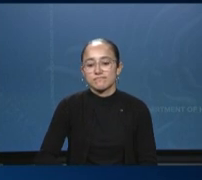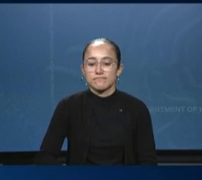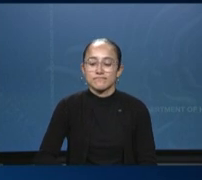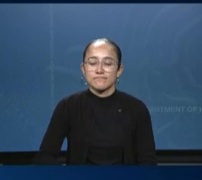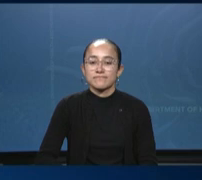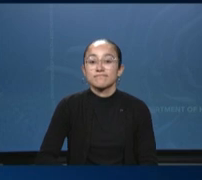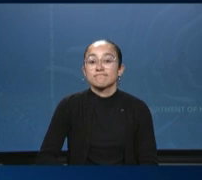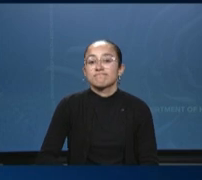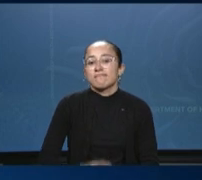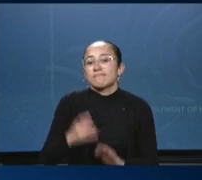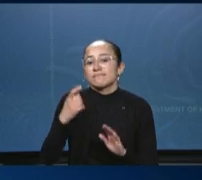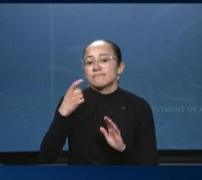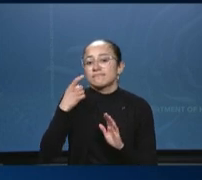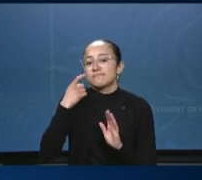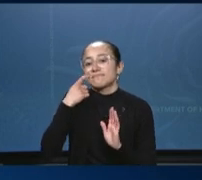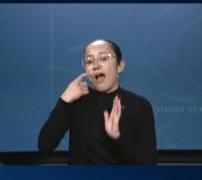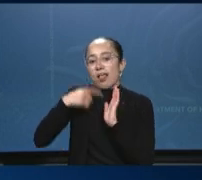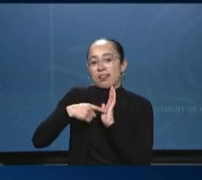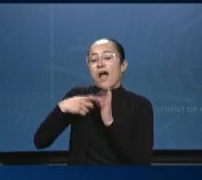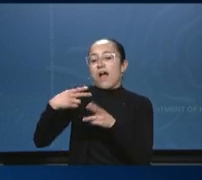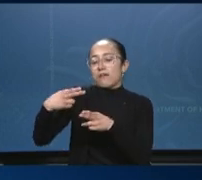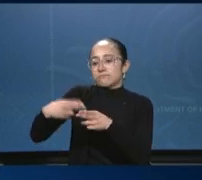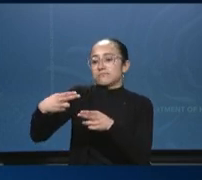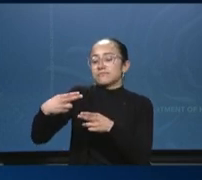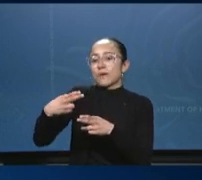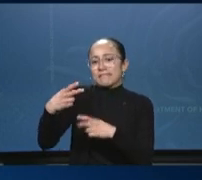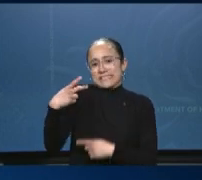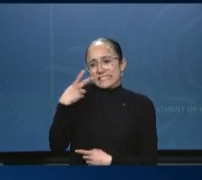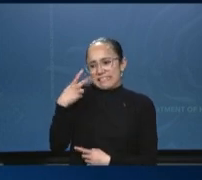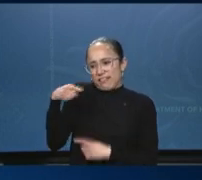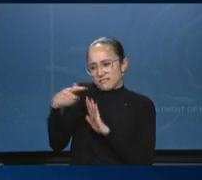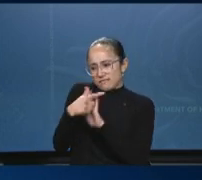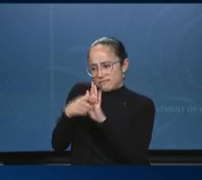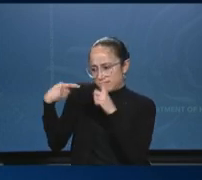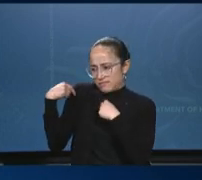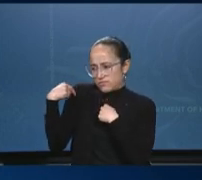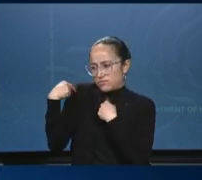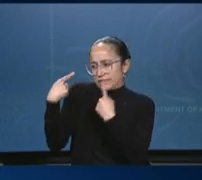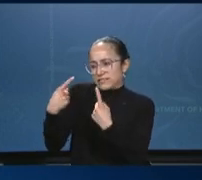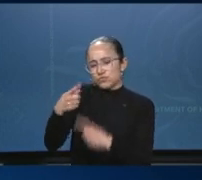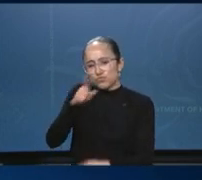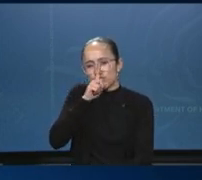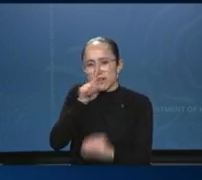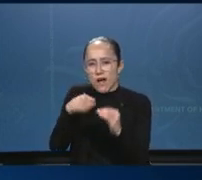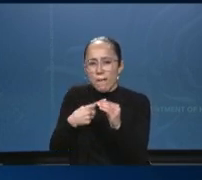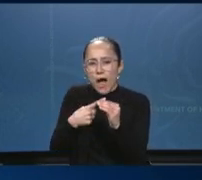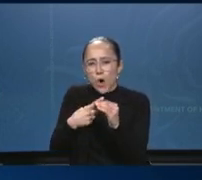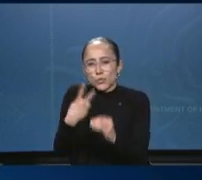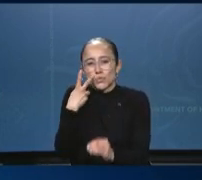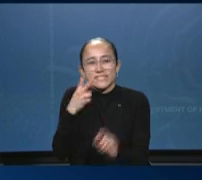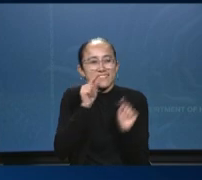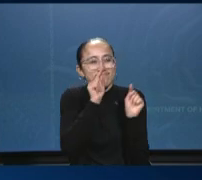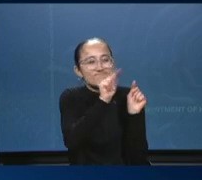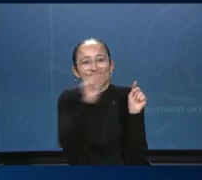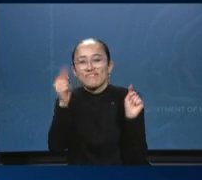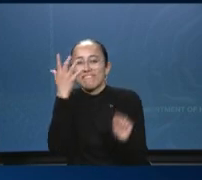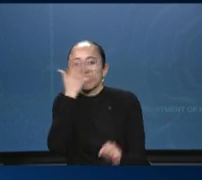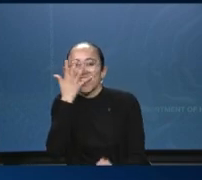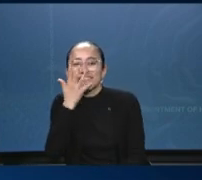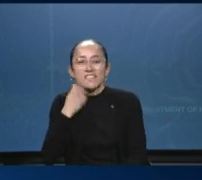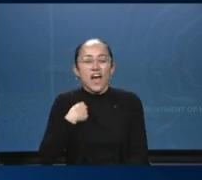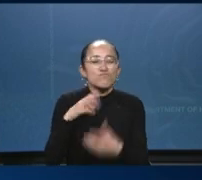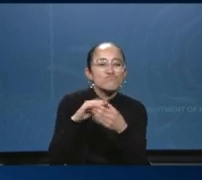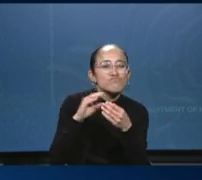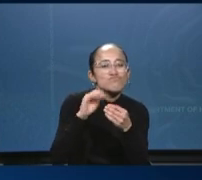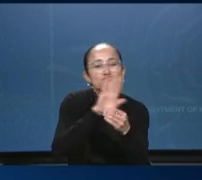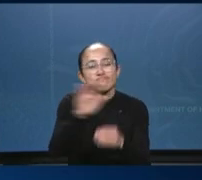The highlight of seeing the Affordable Care Act over the years really has been about seeing the faces, hearing the